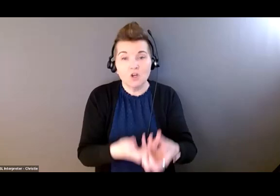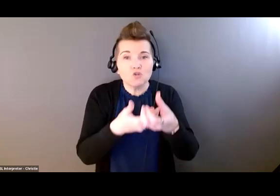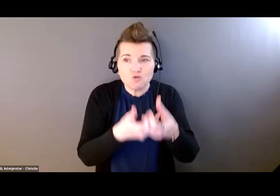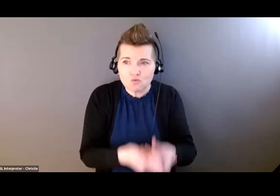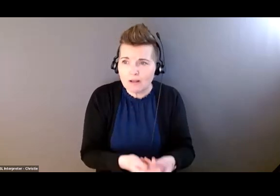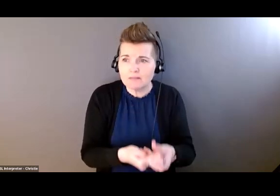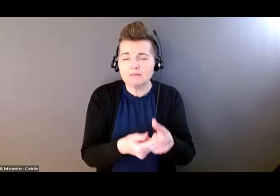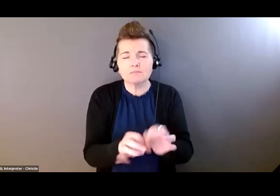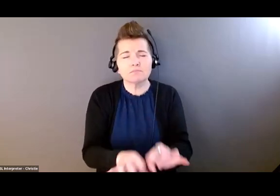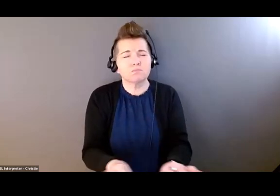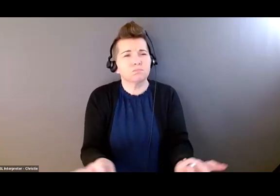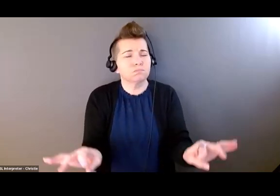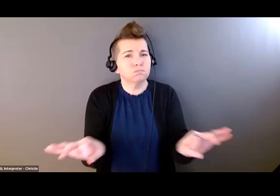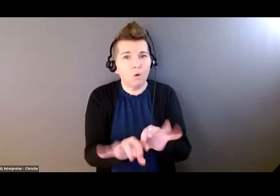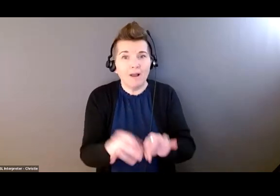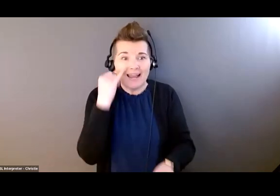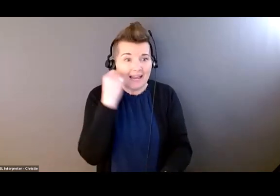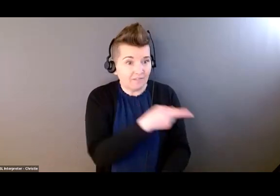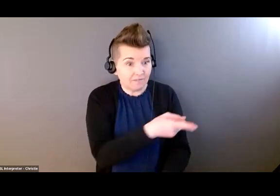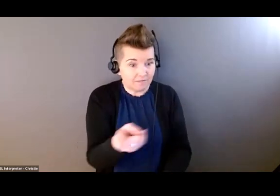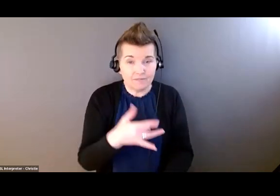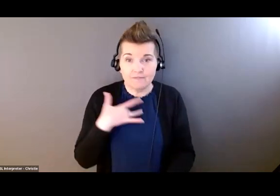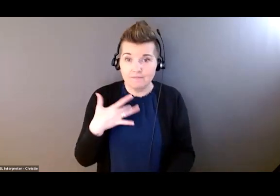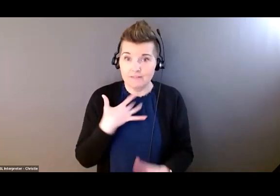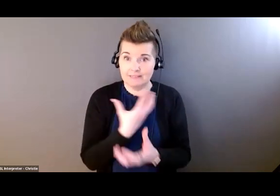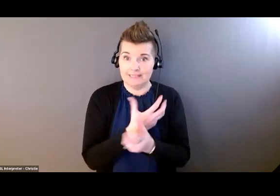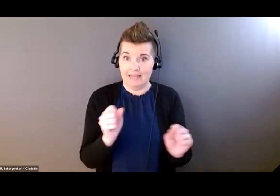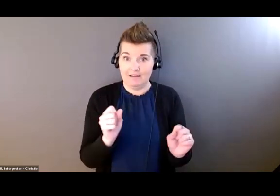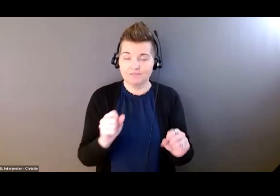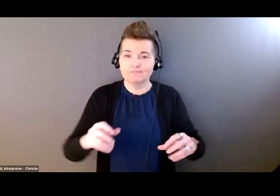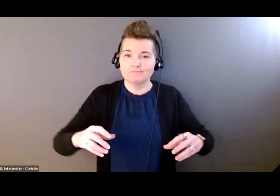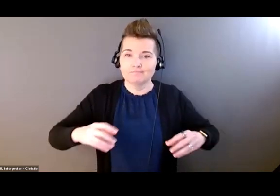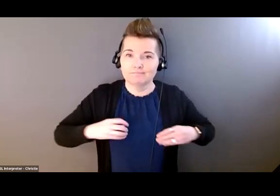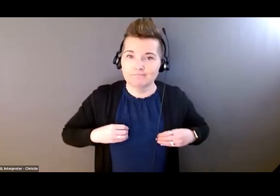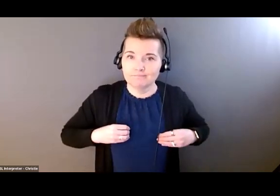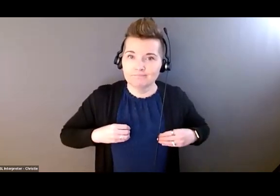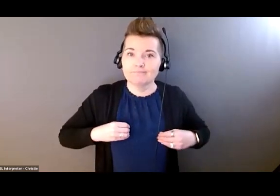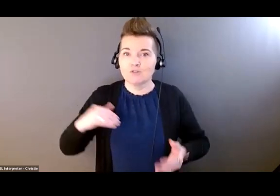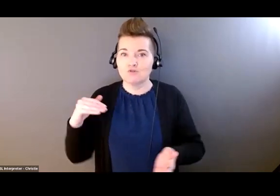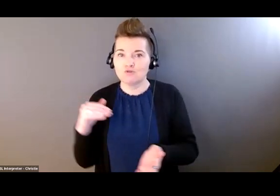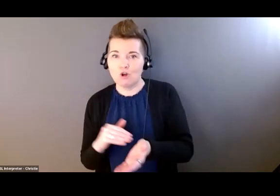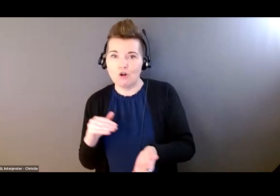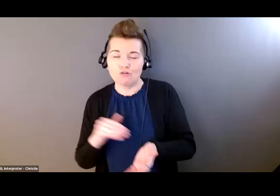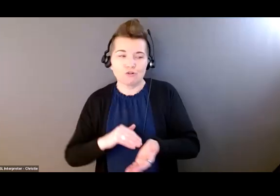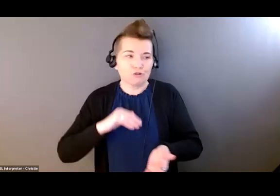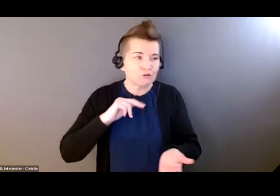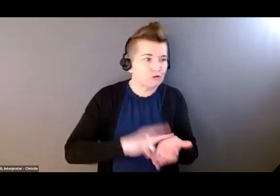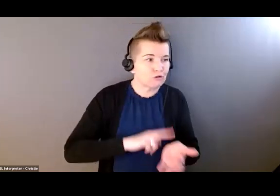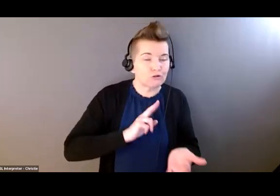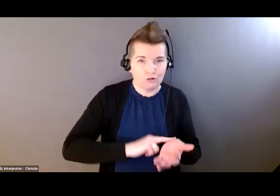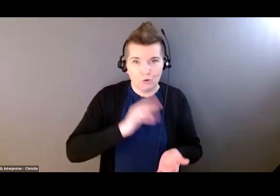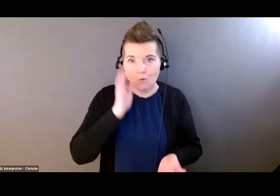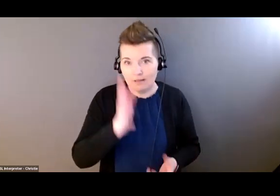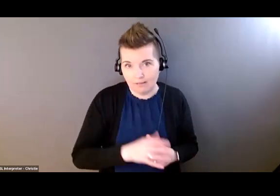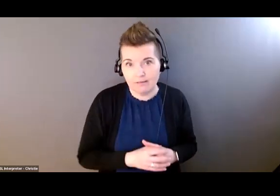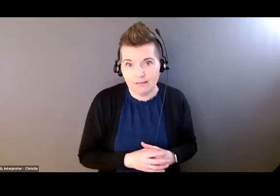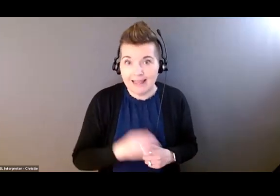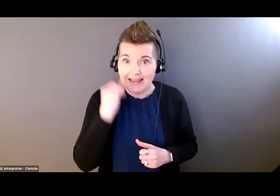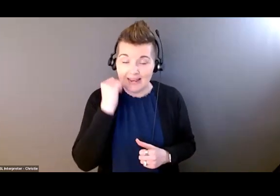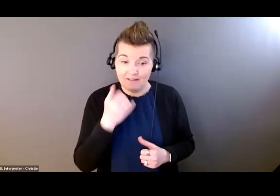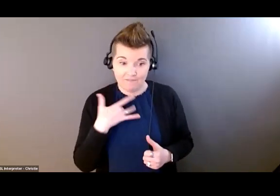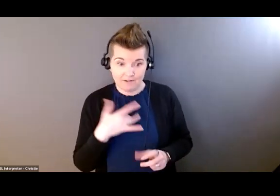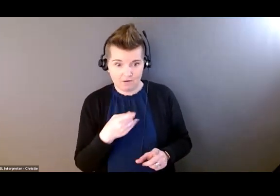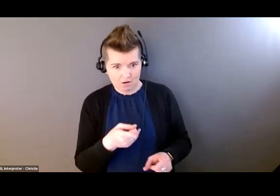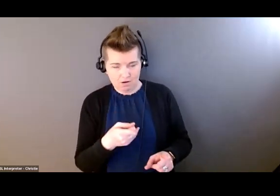matter, but what changes outcome is trust. Trust is huge. When people feel safe, they accept care. The nurse